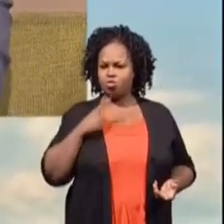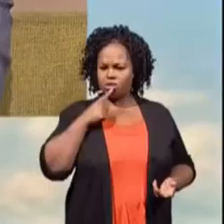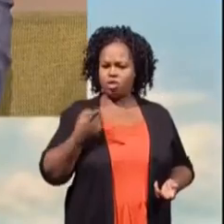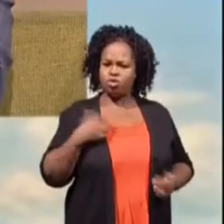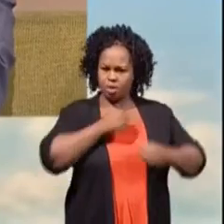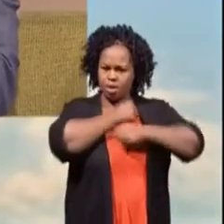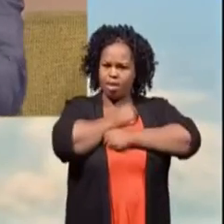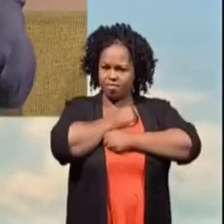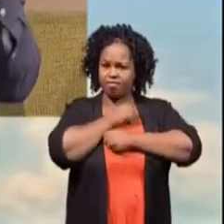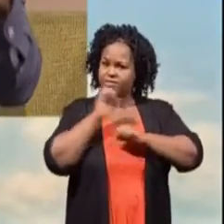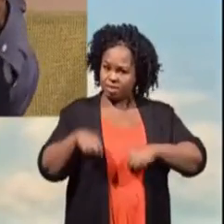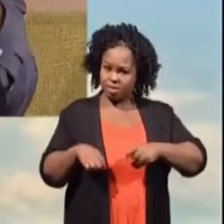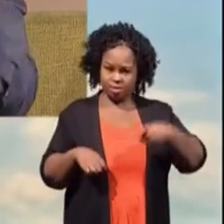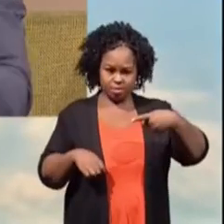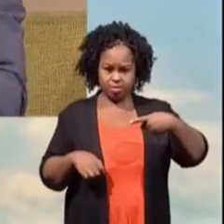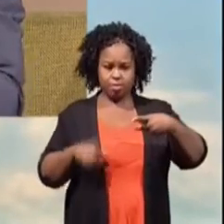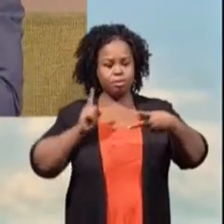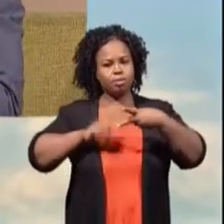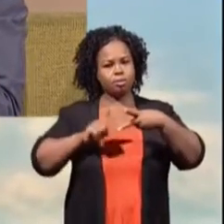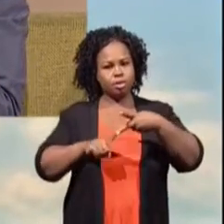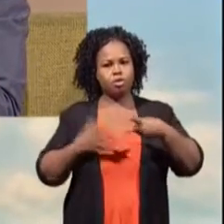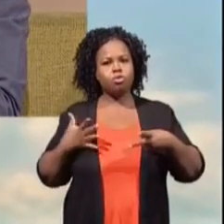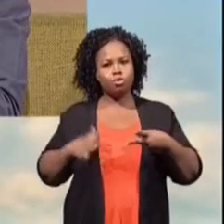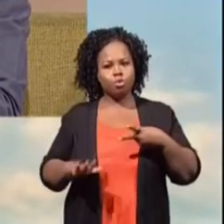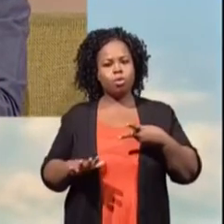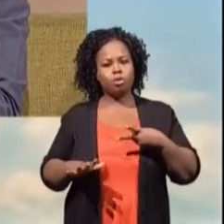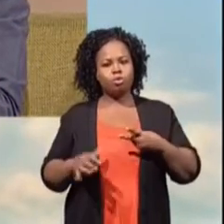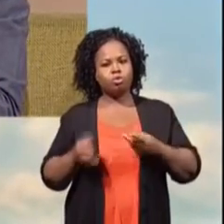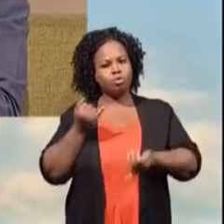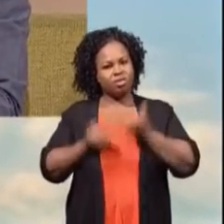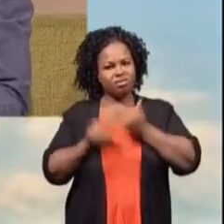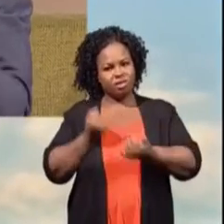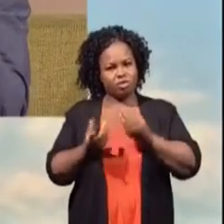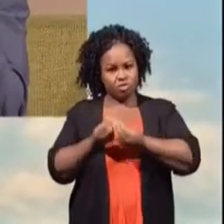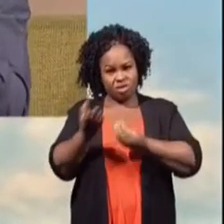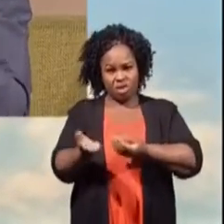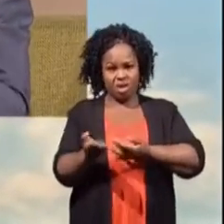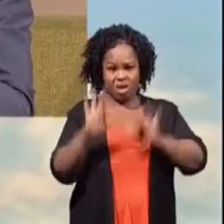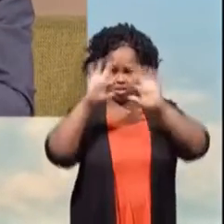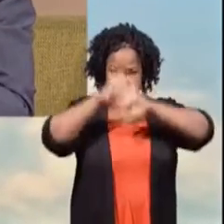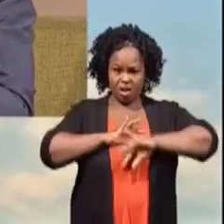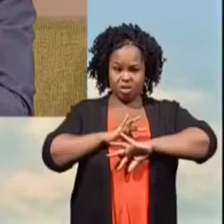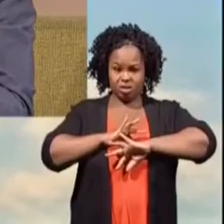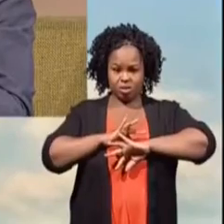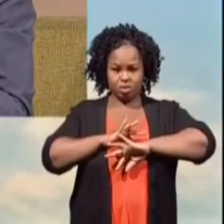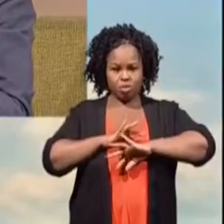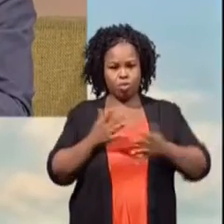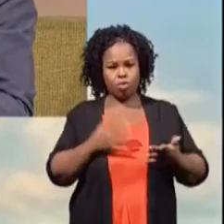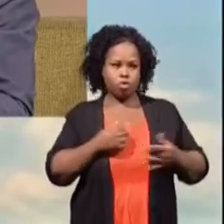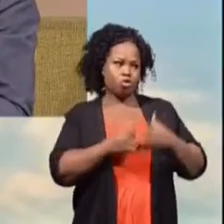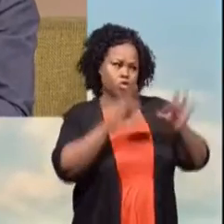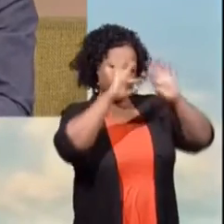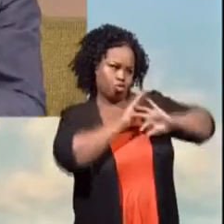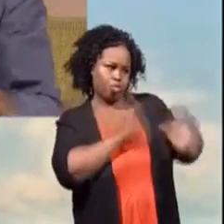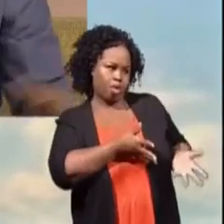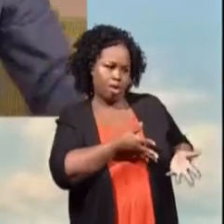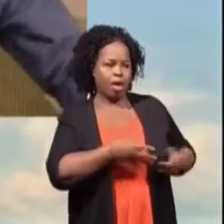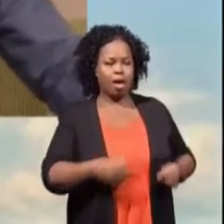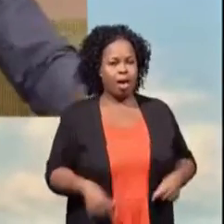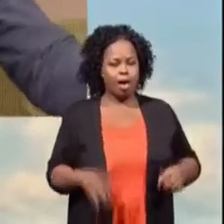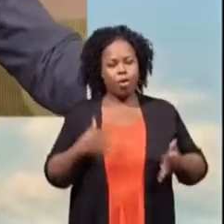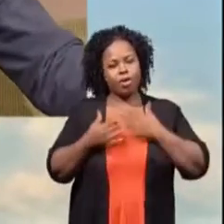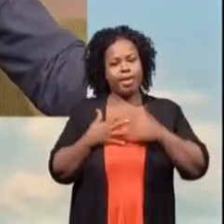le uthe uyayithanda number 1 angithi number 2 you want to make love to her ebusuku angithi and you want well not ebusuku nje